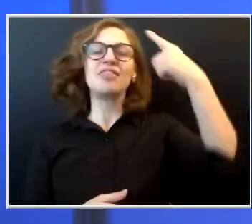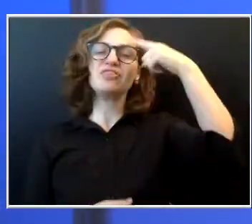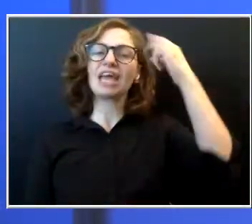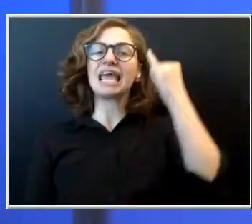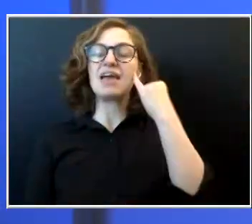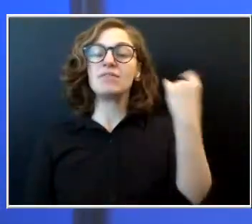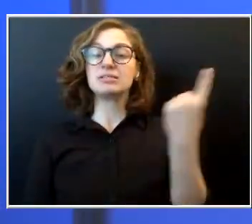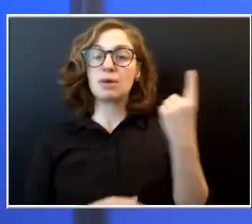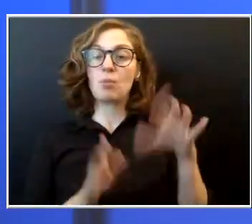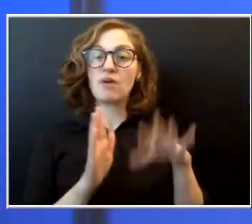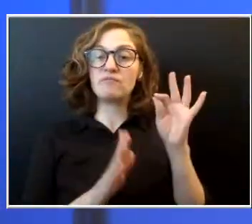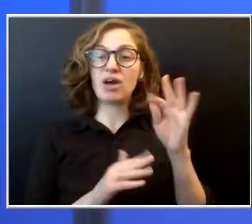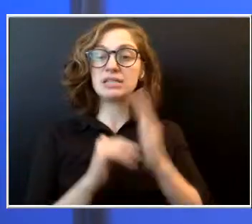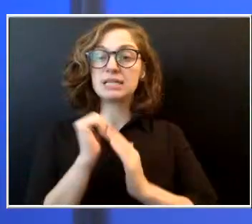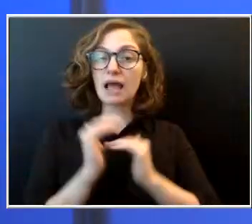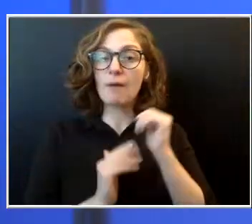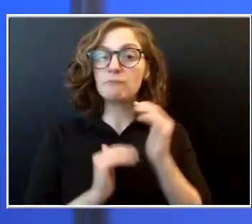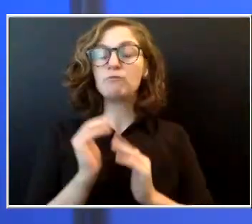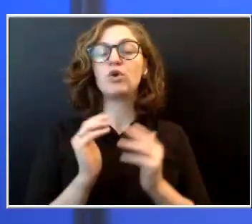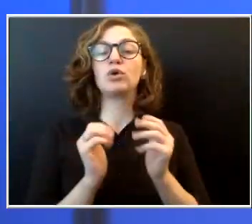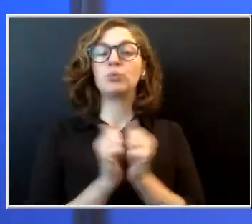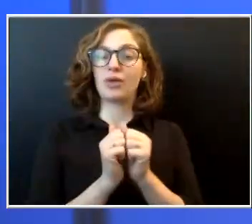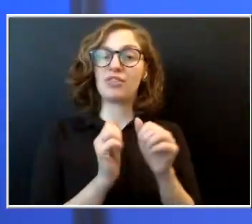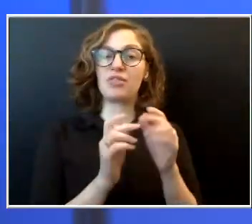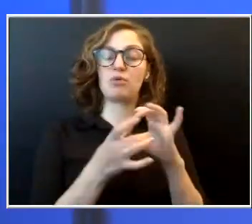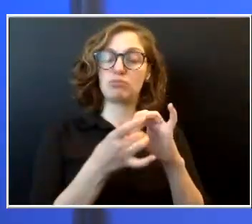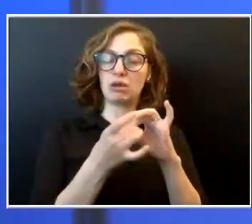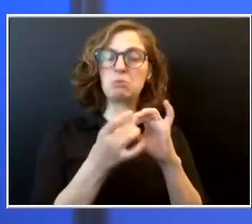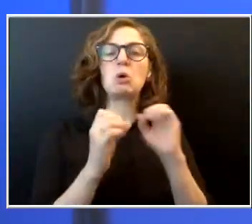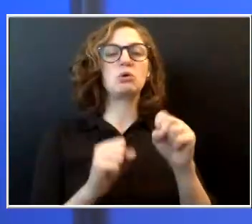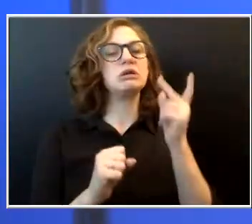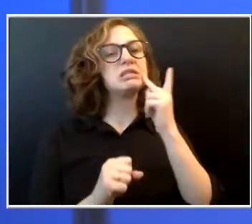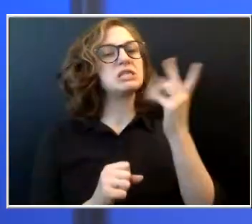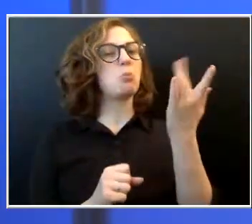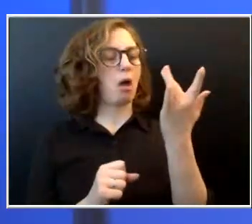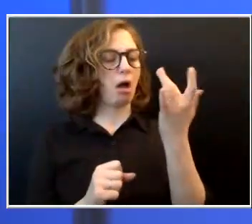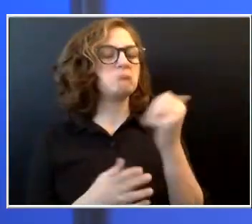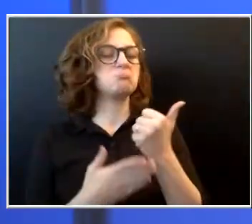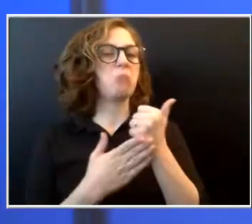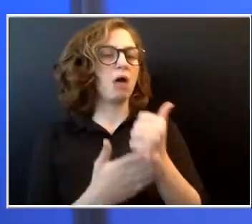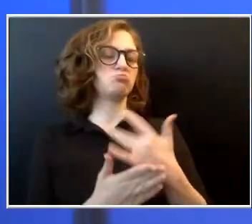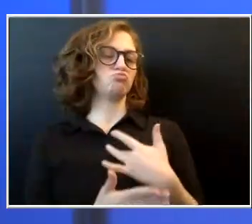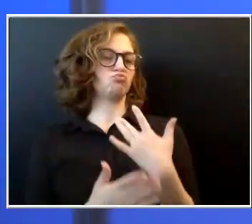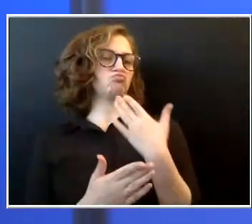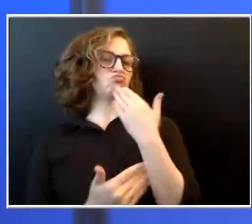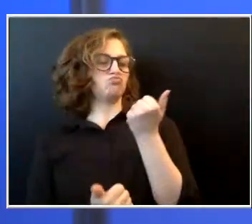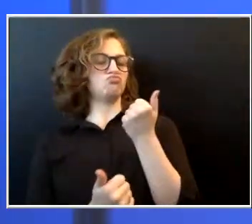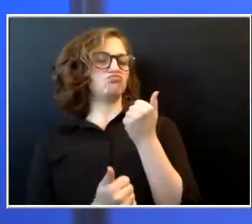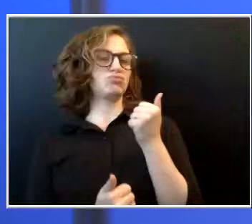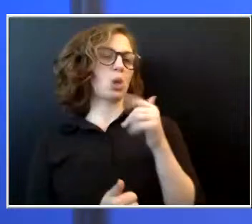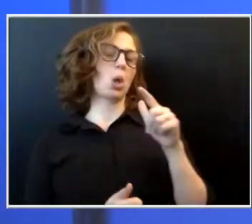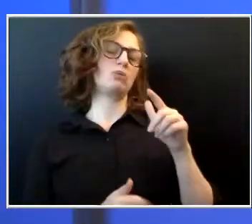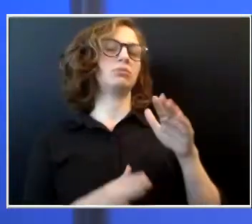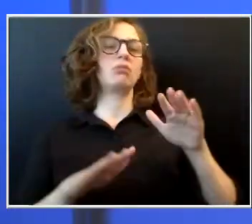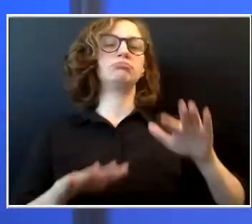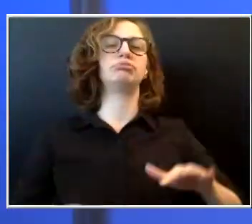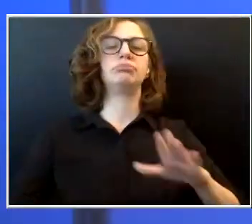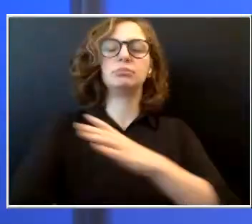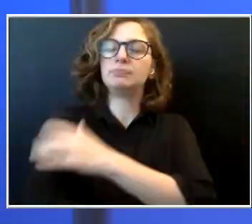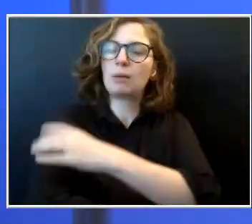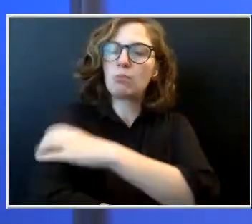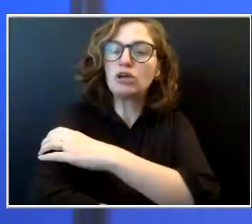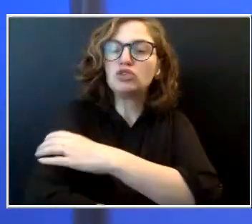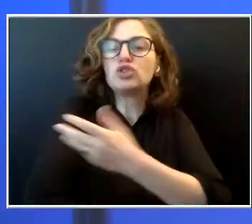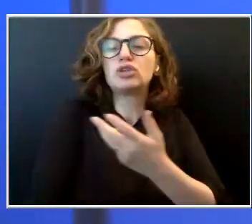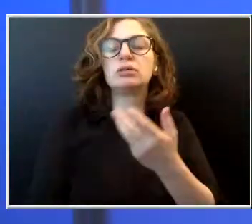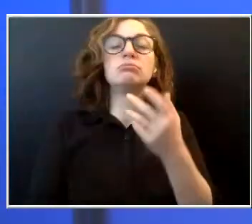can see how that could help make you feel better, maybe lower blood pressure and those sorts of things because you're calm and relaxed. But yeah, I don't